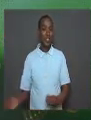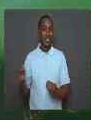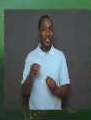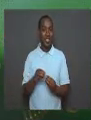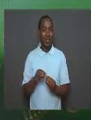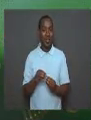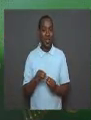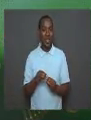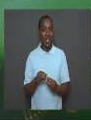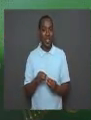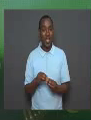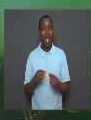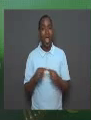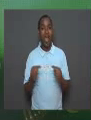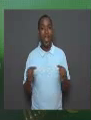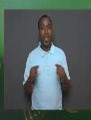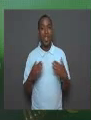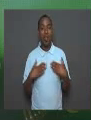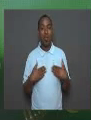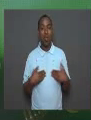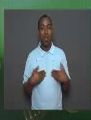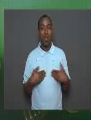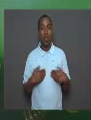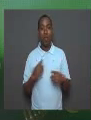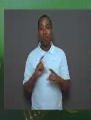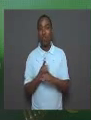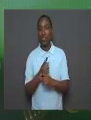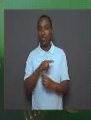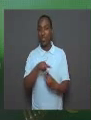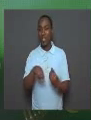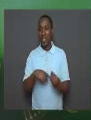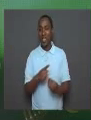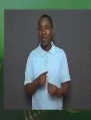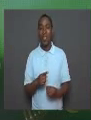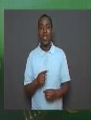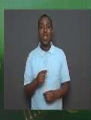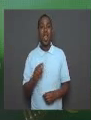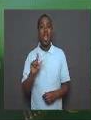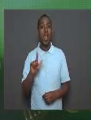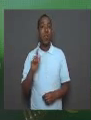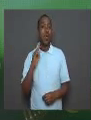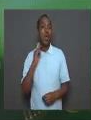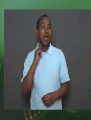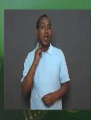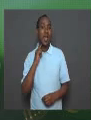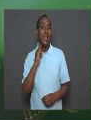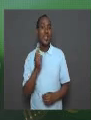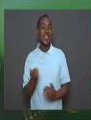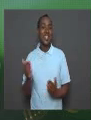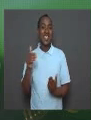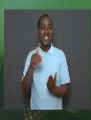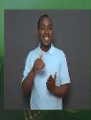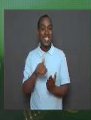the site where antibodies are formed, the lymph glands also filter